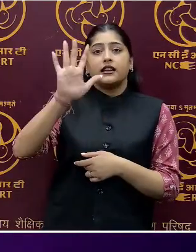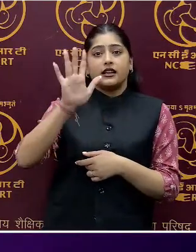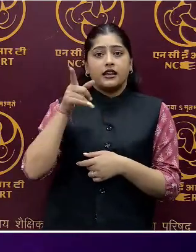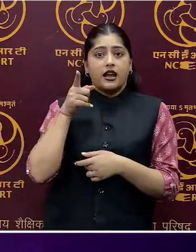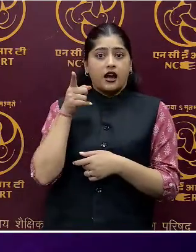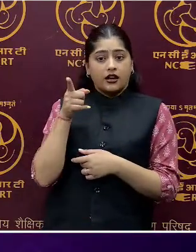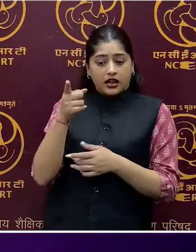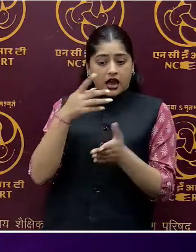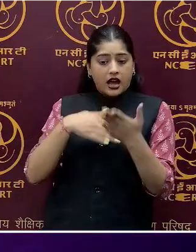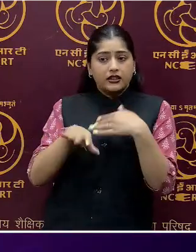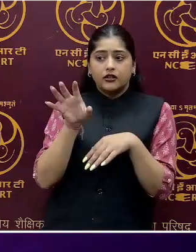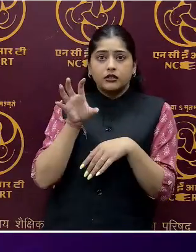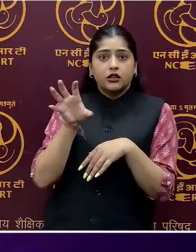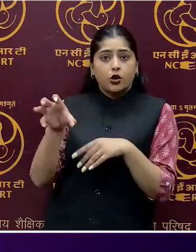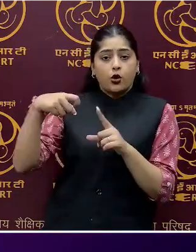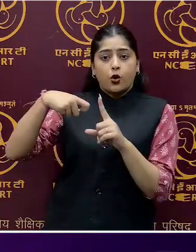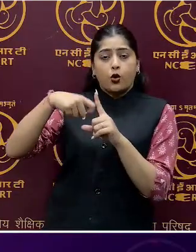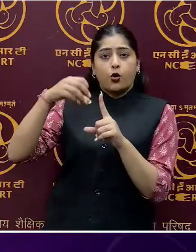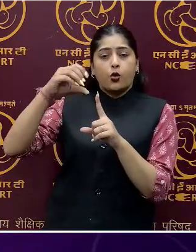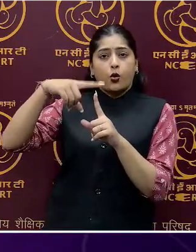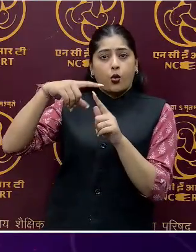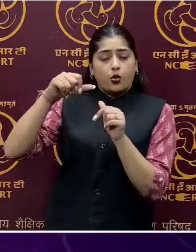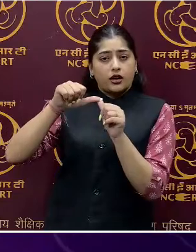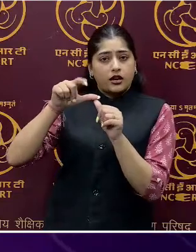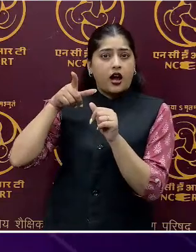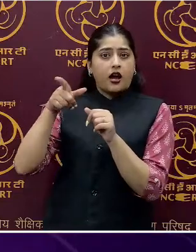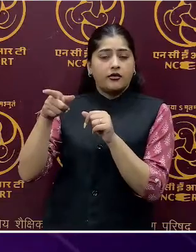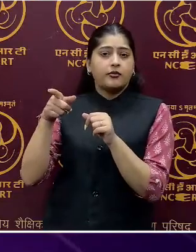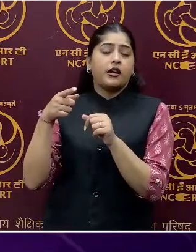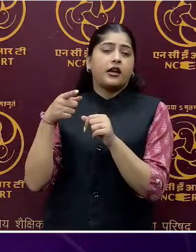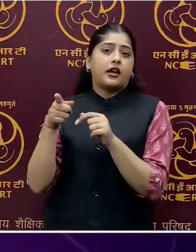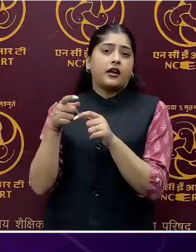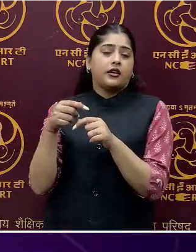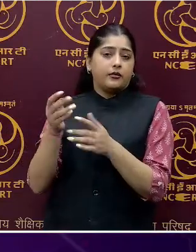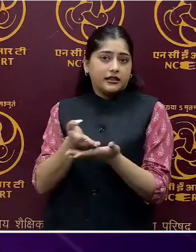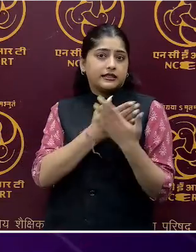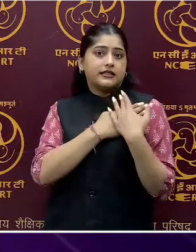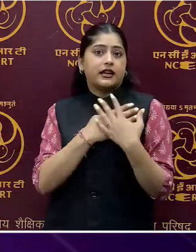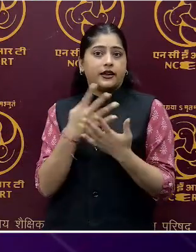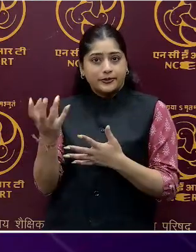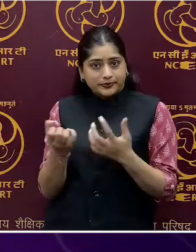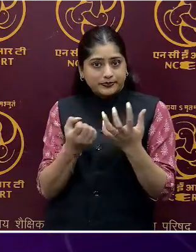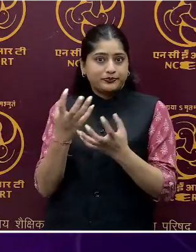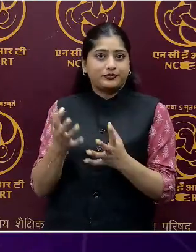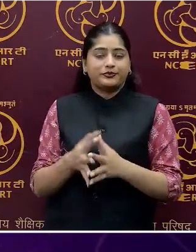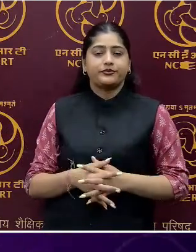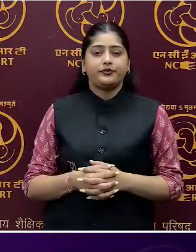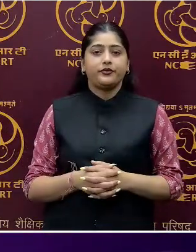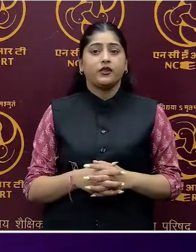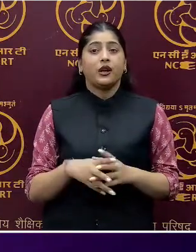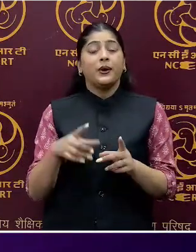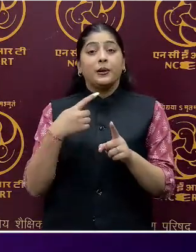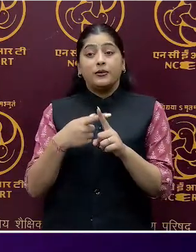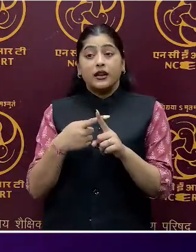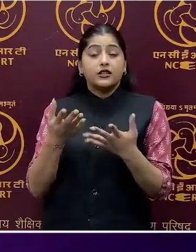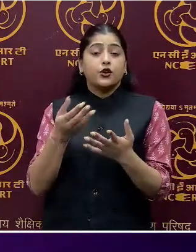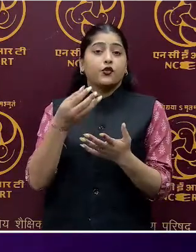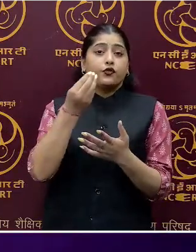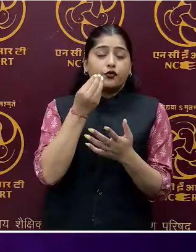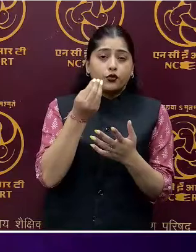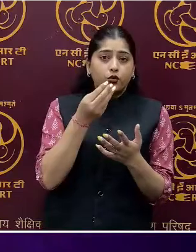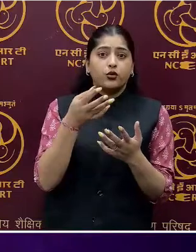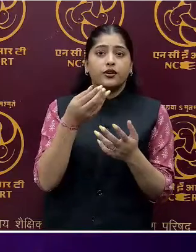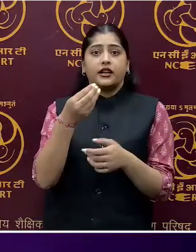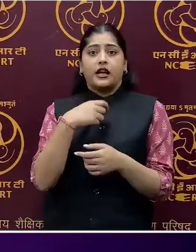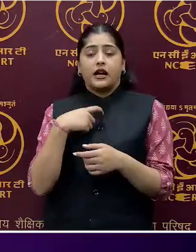in Rajasthan. This is a kota doria. So again we have get so many things from the different states, cuisine you can say, clothes you can